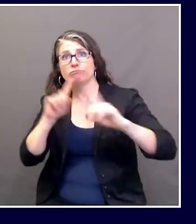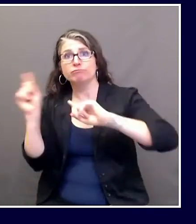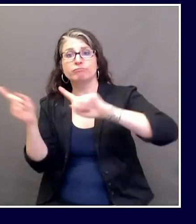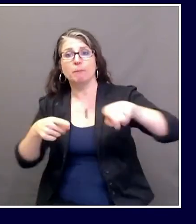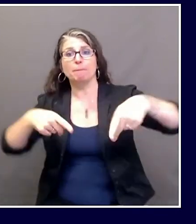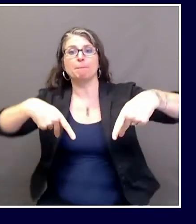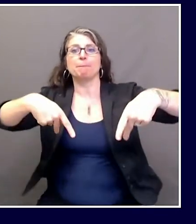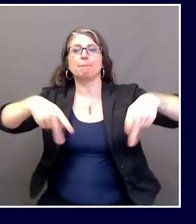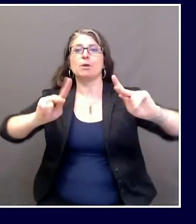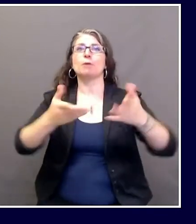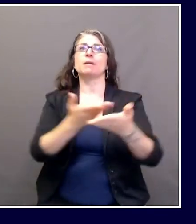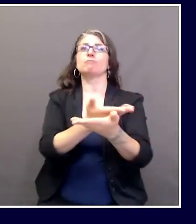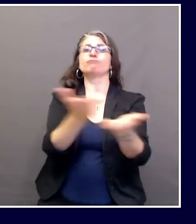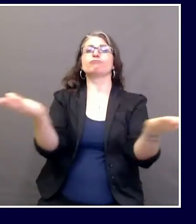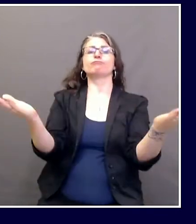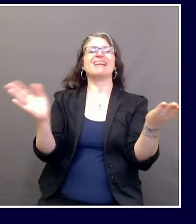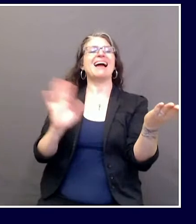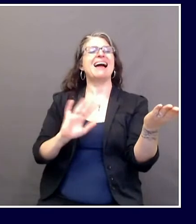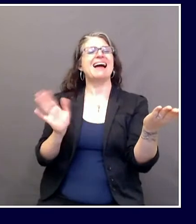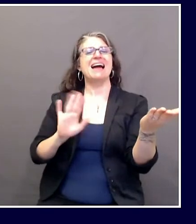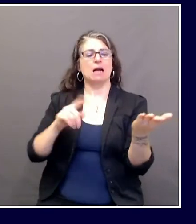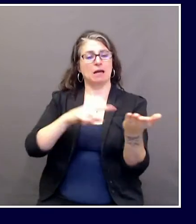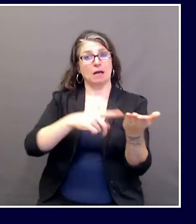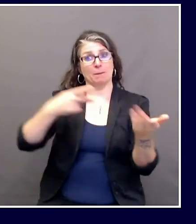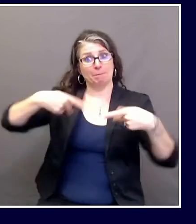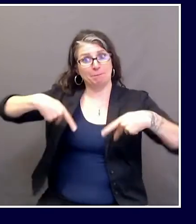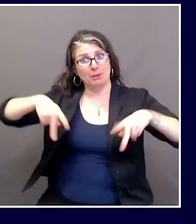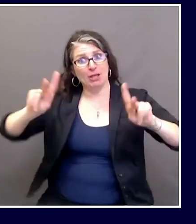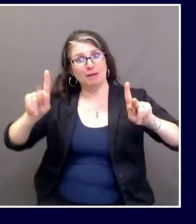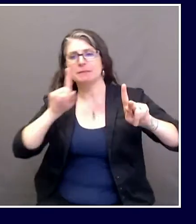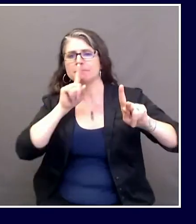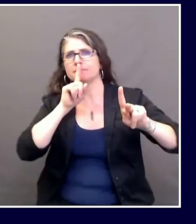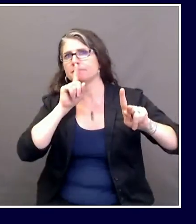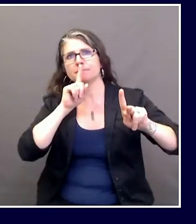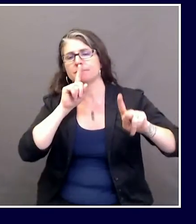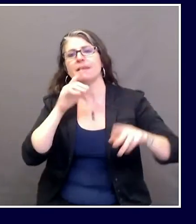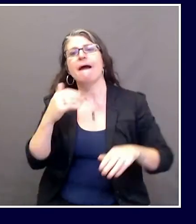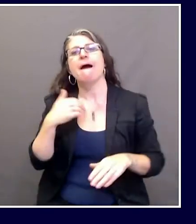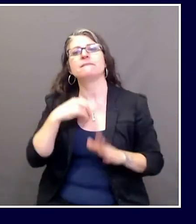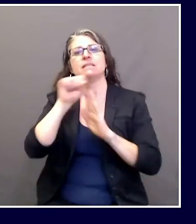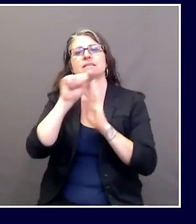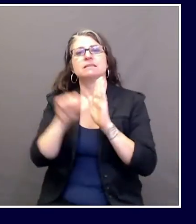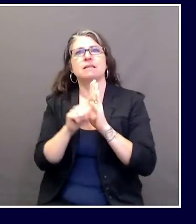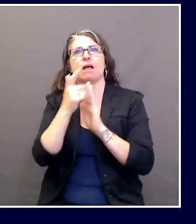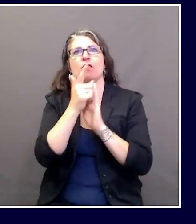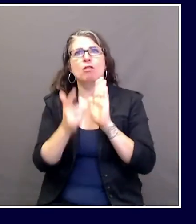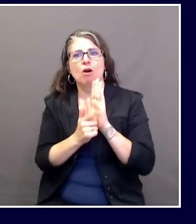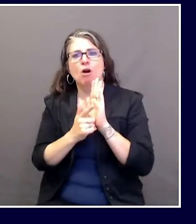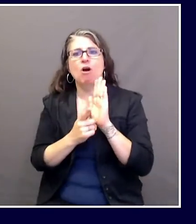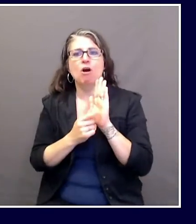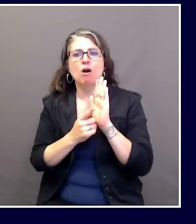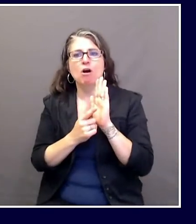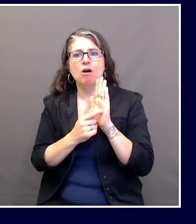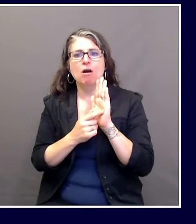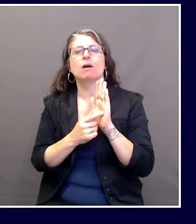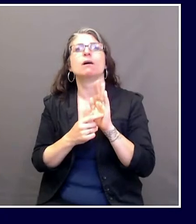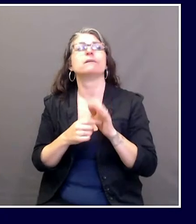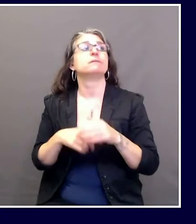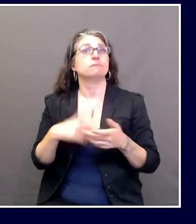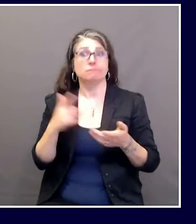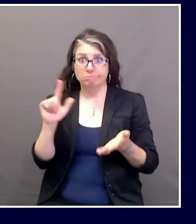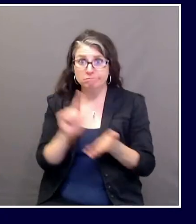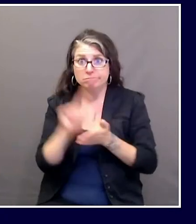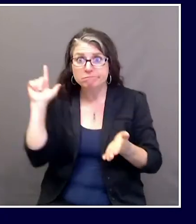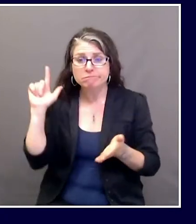it. In fact, the Equal Opportunities Commission just put out guidance last weekend about what employers can and can't